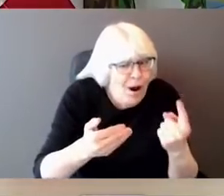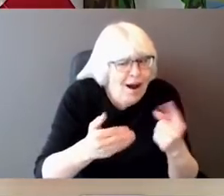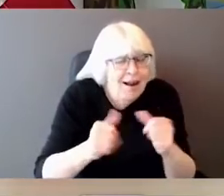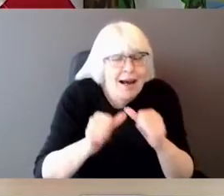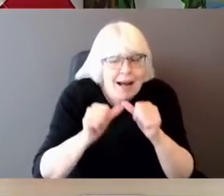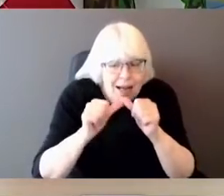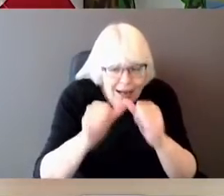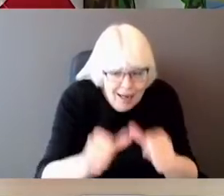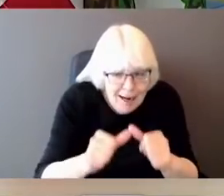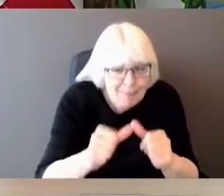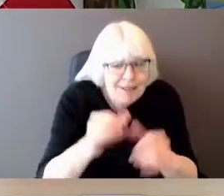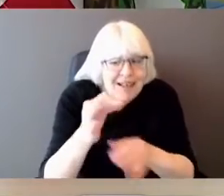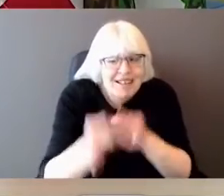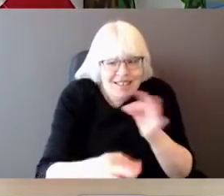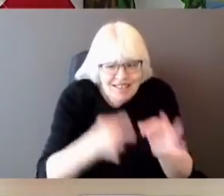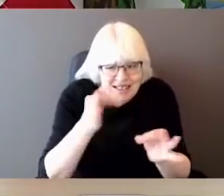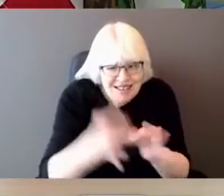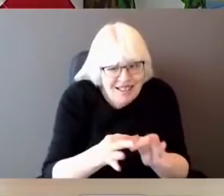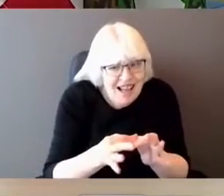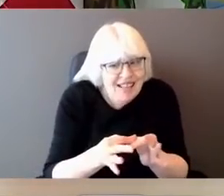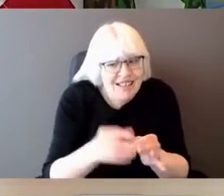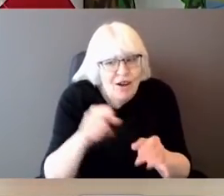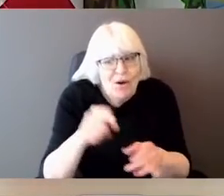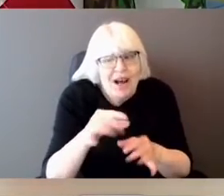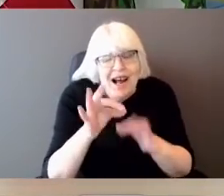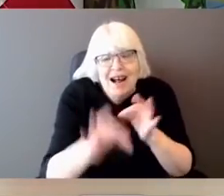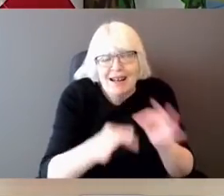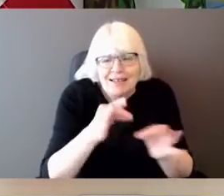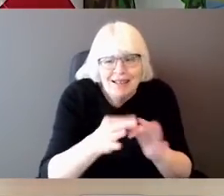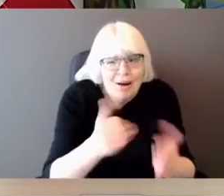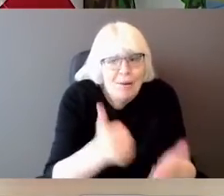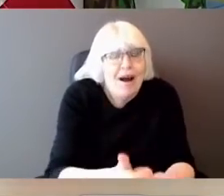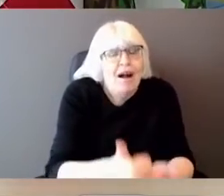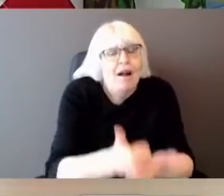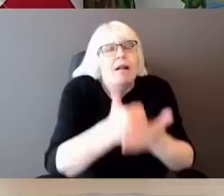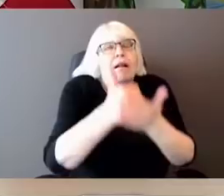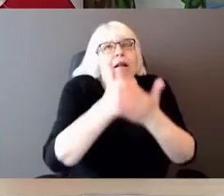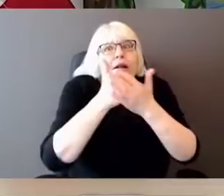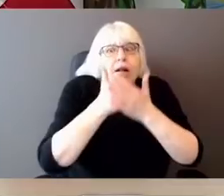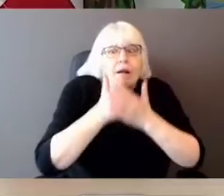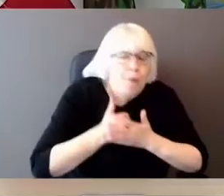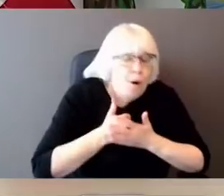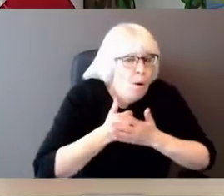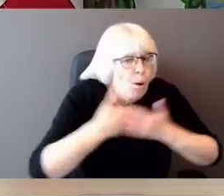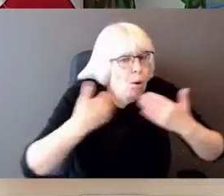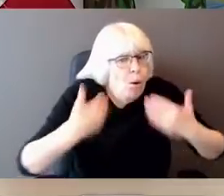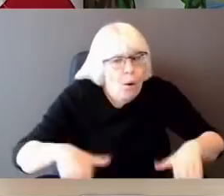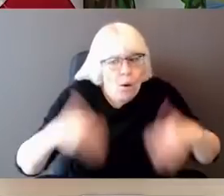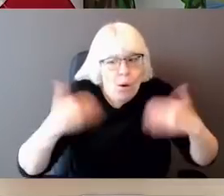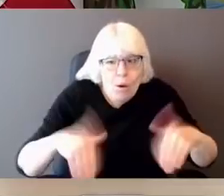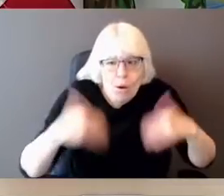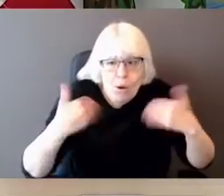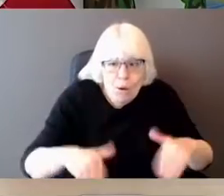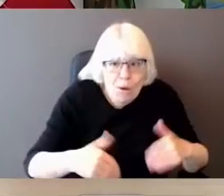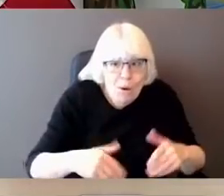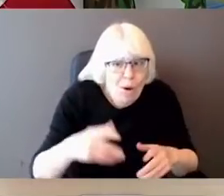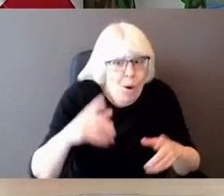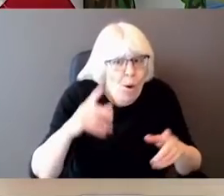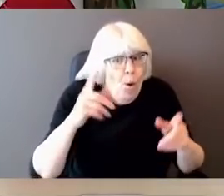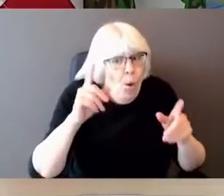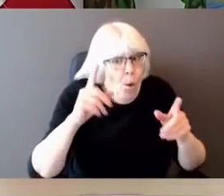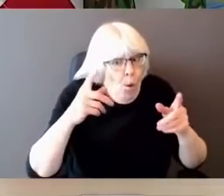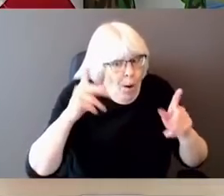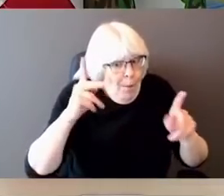us so well. And our points of entry have been so important for us, our journey in